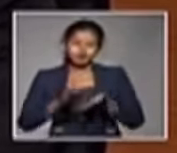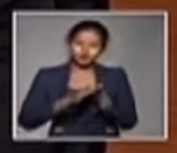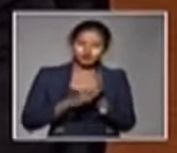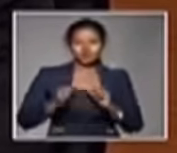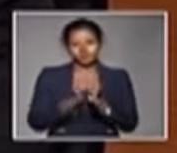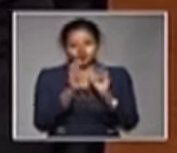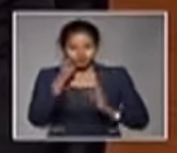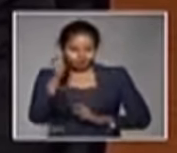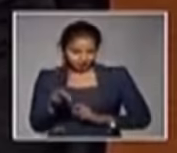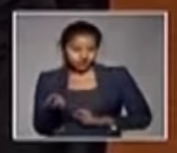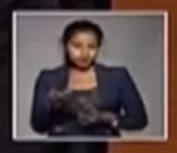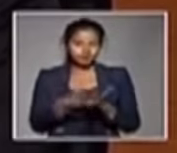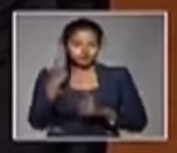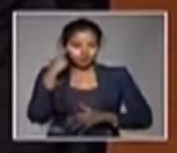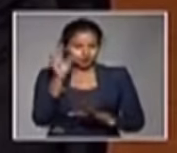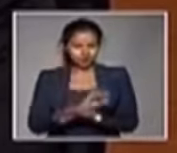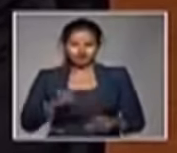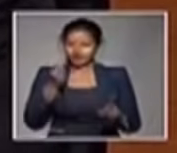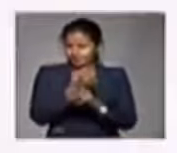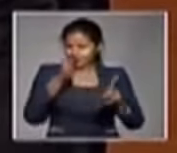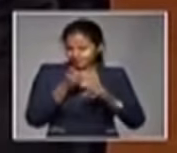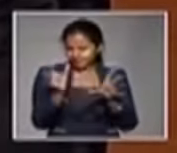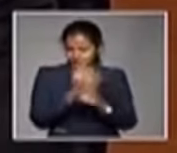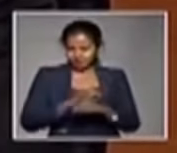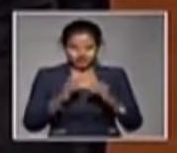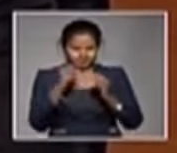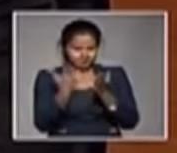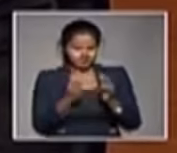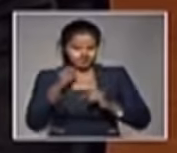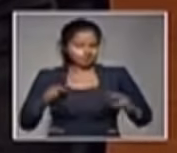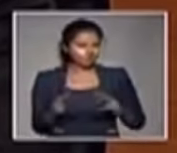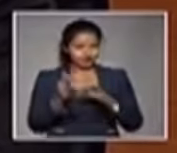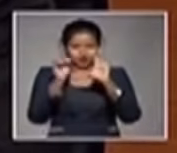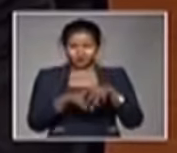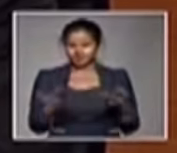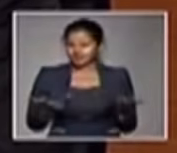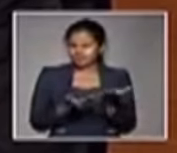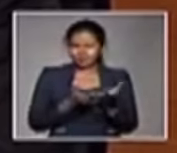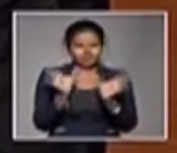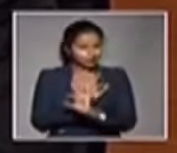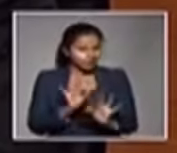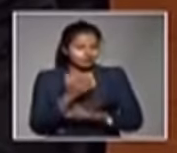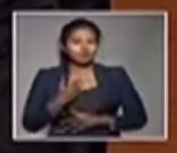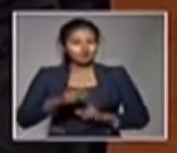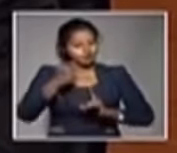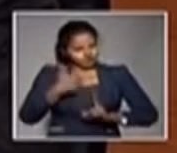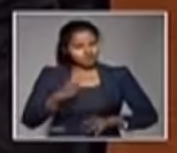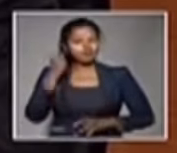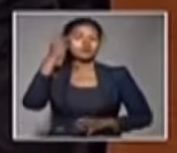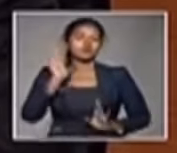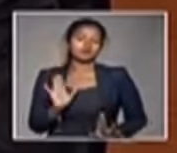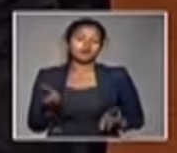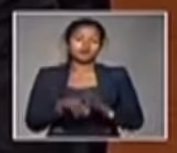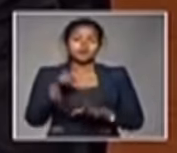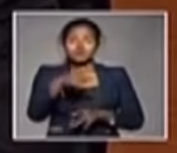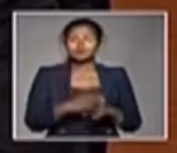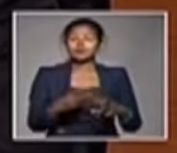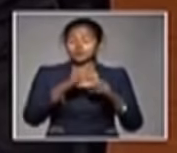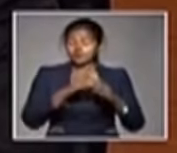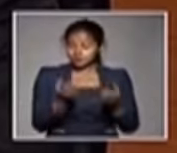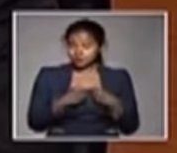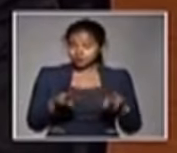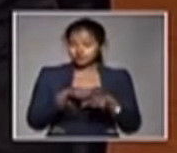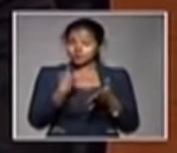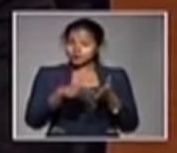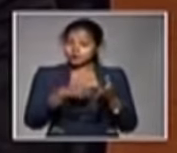I thought that there will not be any harm if Basil Rajapaksa enters Parliament. That is why I made a personal decision. When the opposition demanded a separate vote